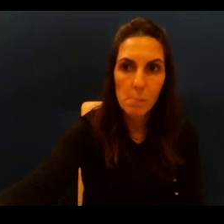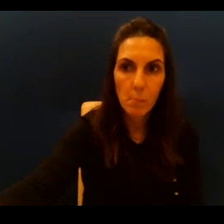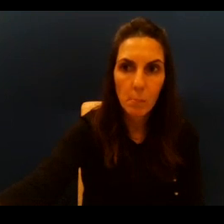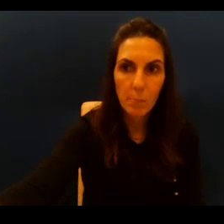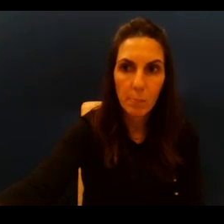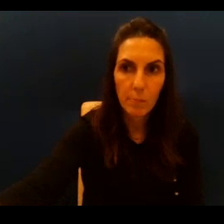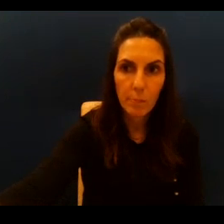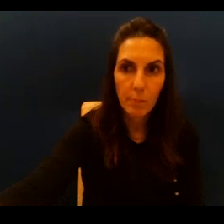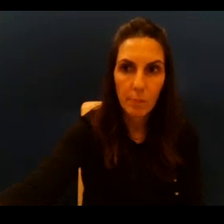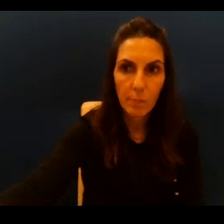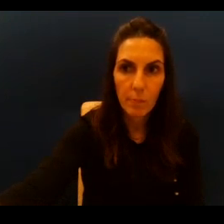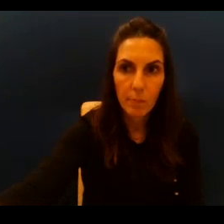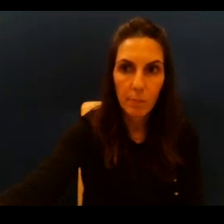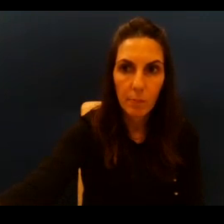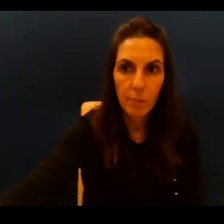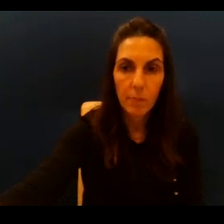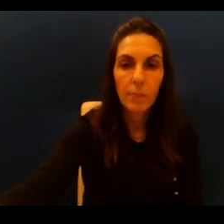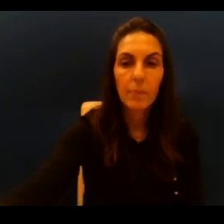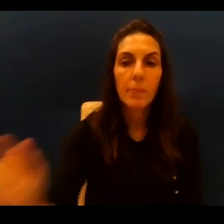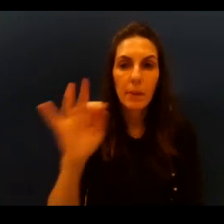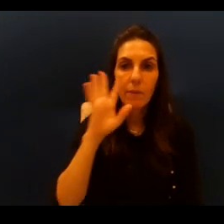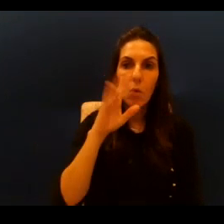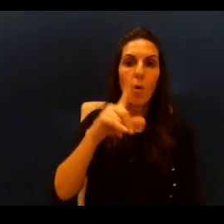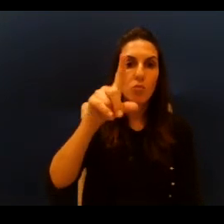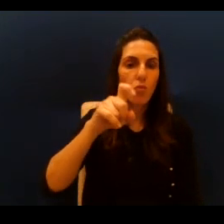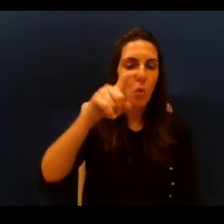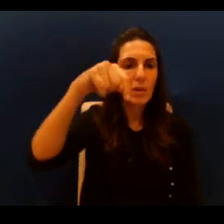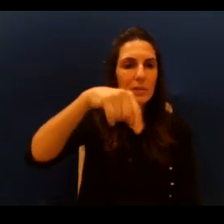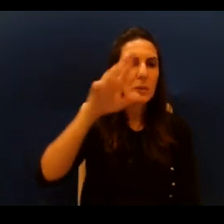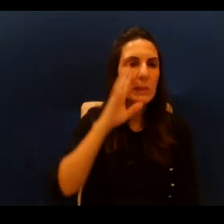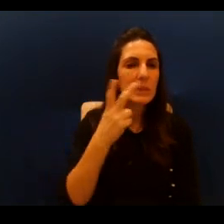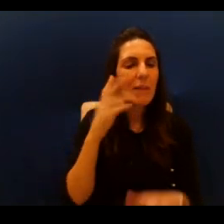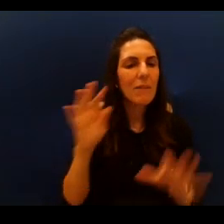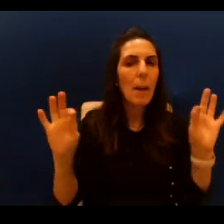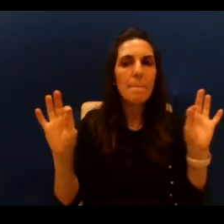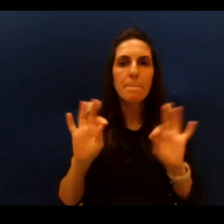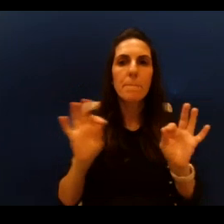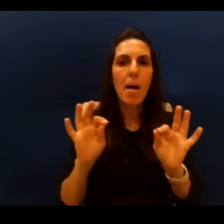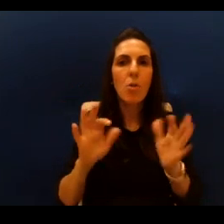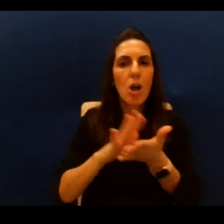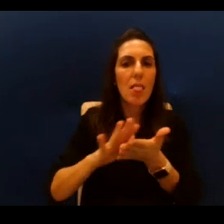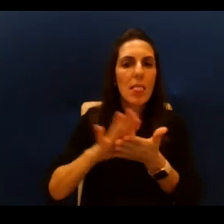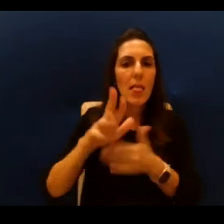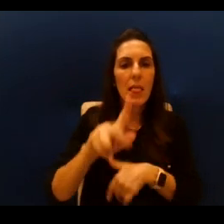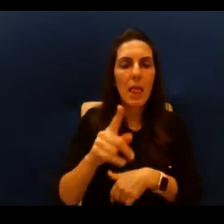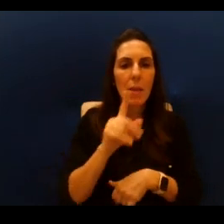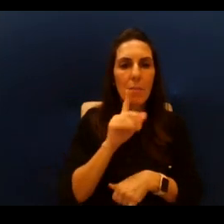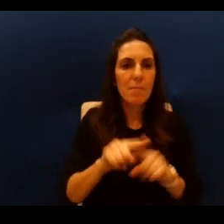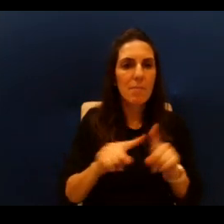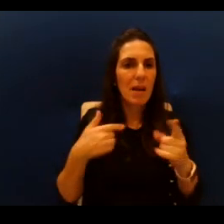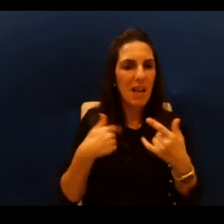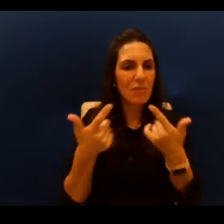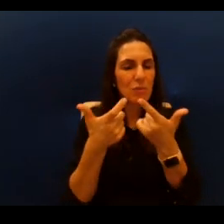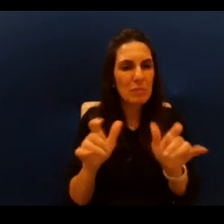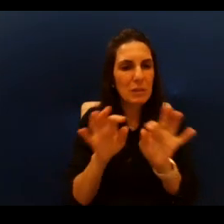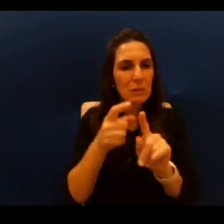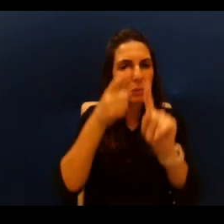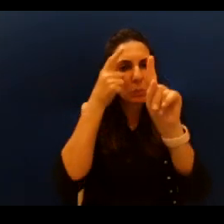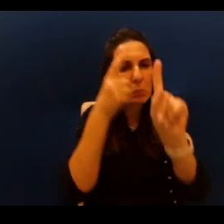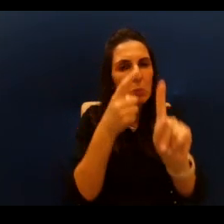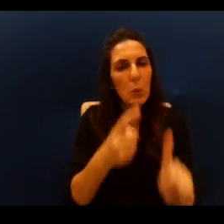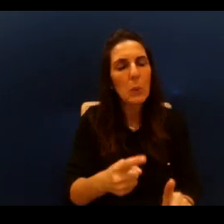And if you can scroll down some more, there's just minor cleanup. But those are the major points of that. I